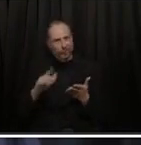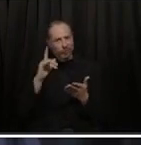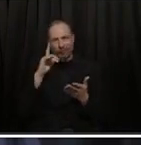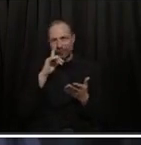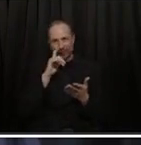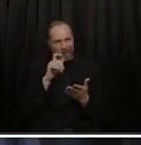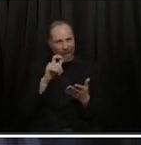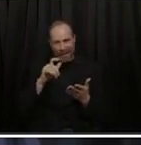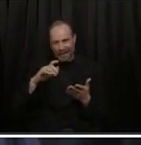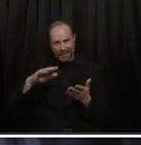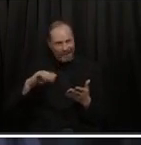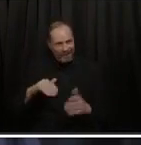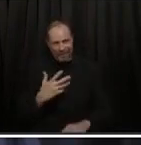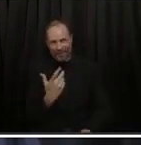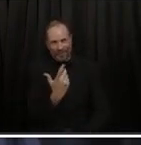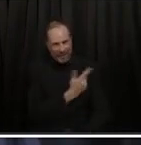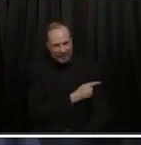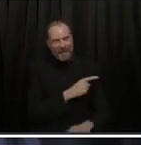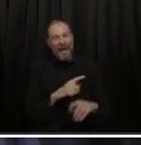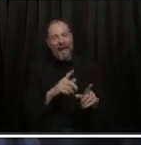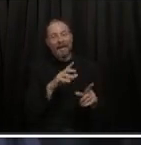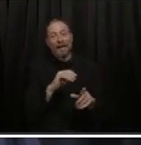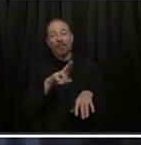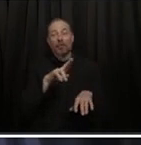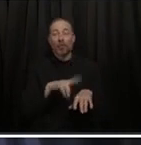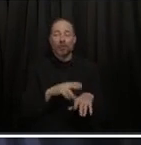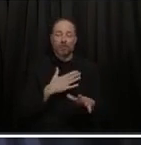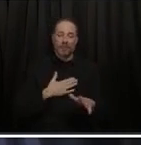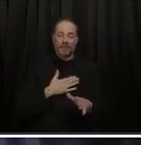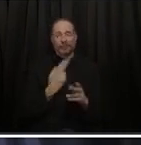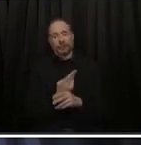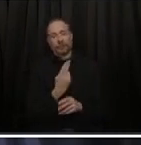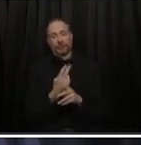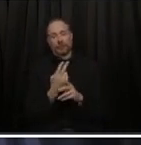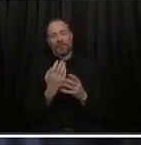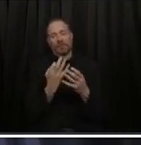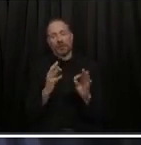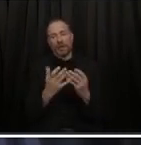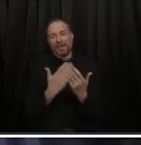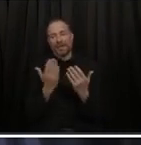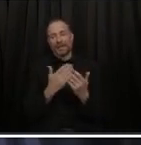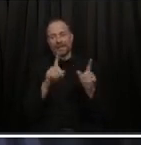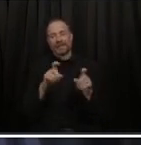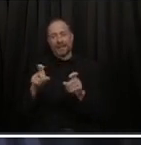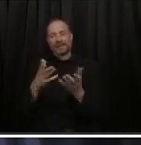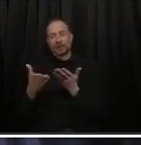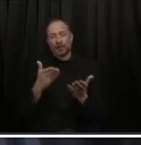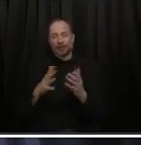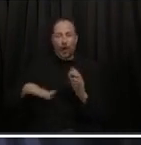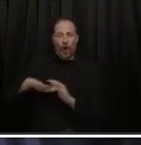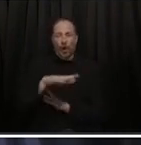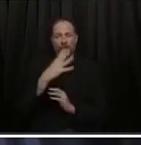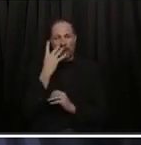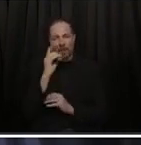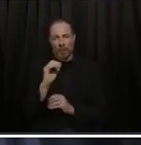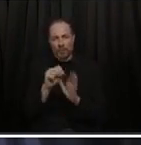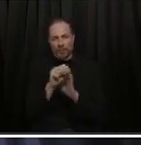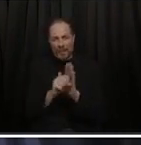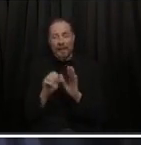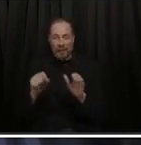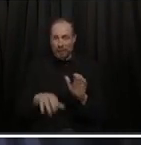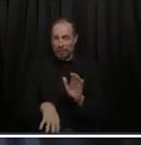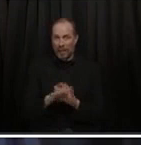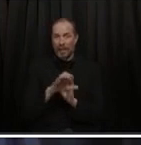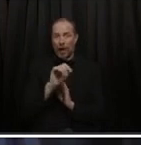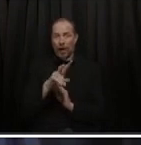protected. And of course, continue to use the free and easy testing services available across the entire state. You can also find those testing sites